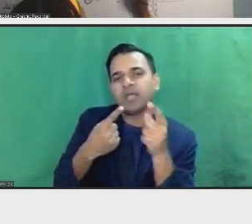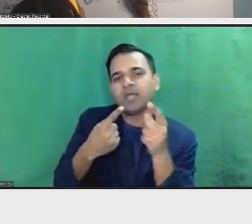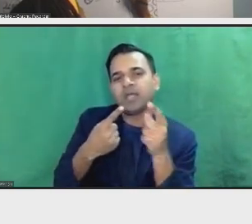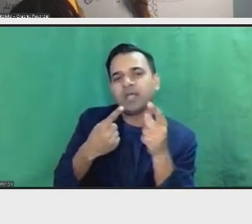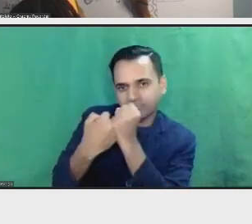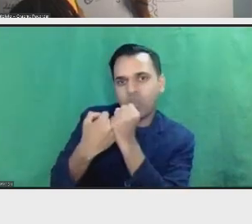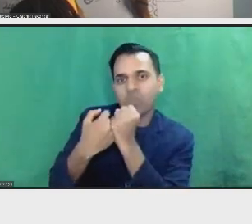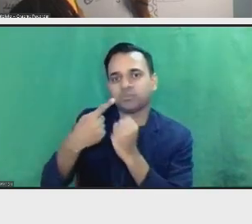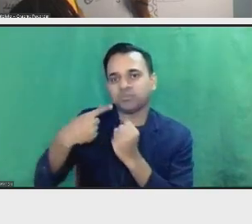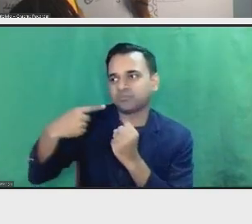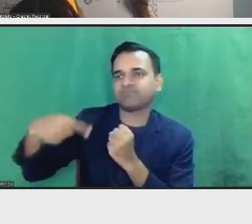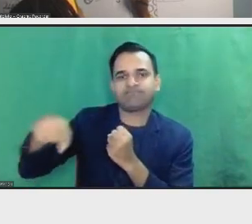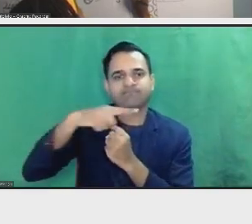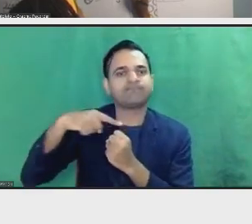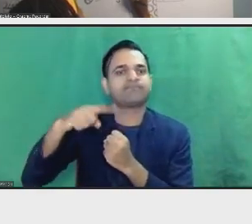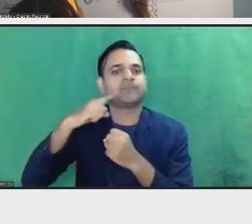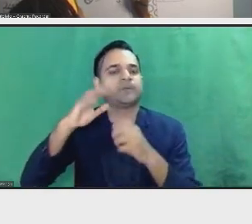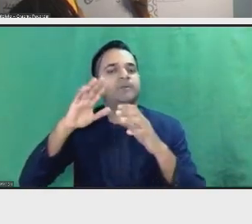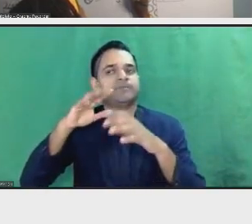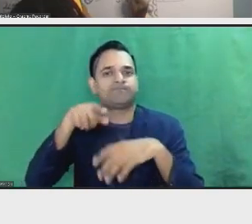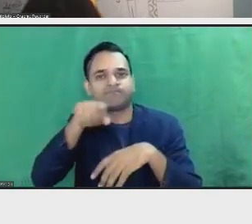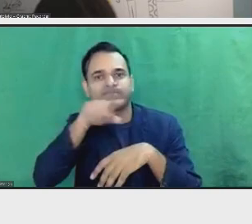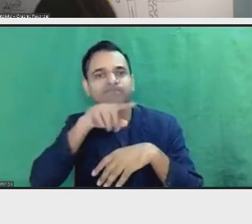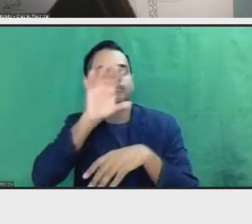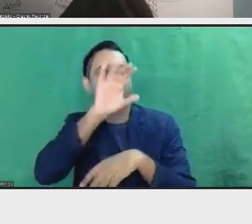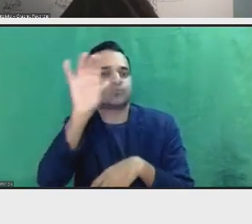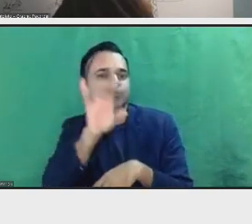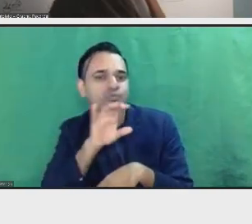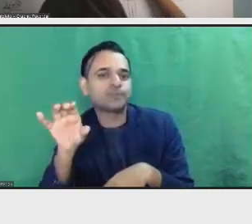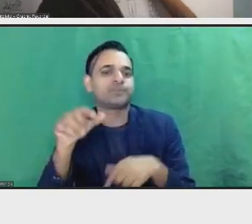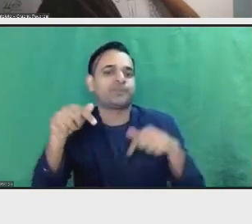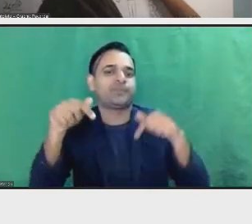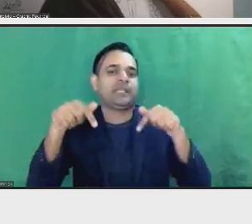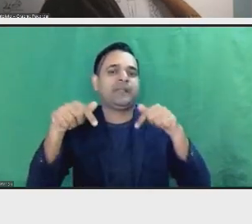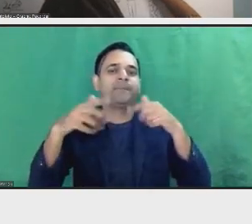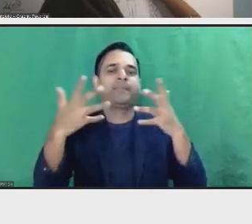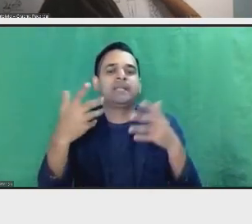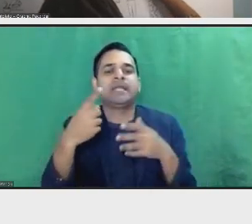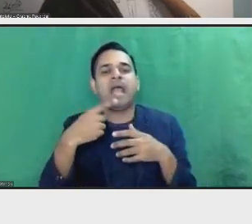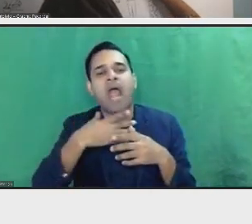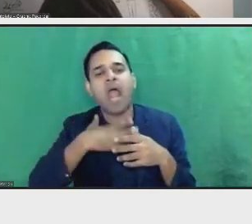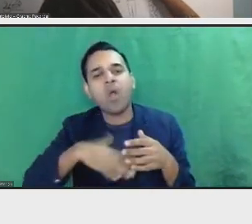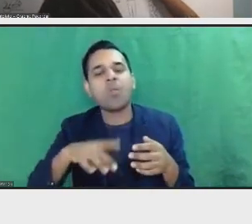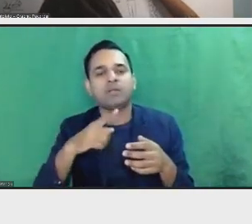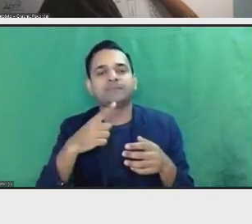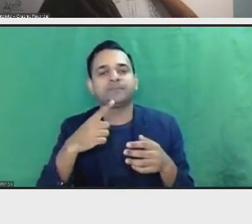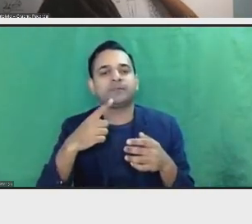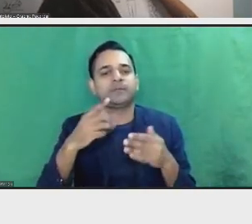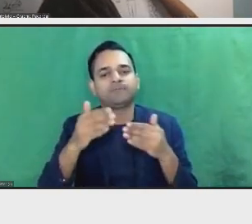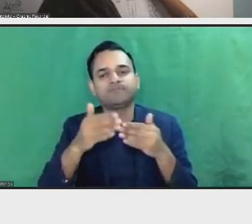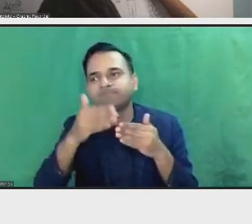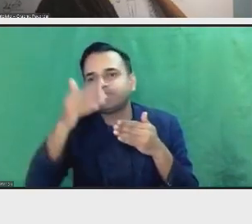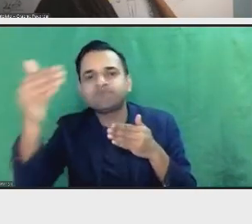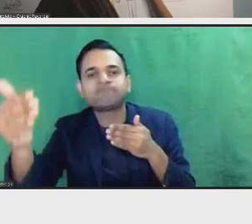we want to take forward as our knowledge building work forward to ensure that